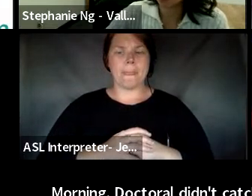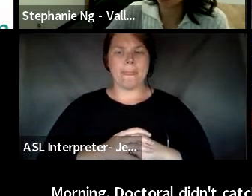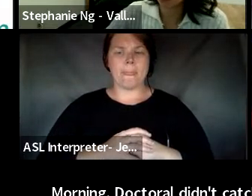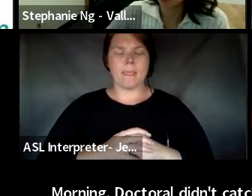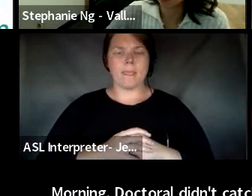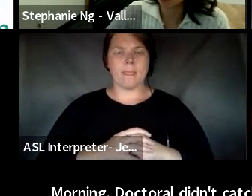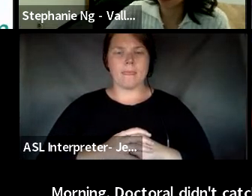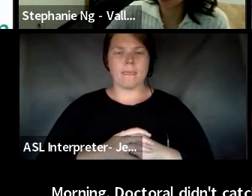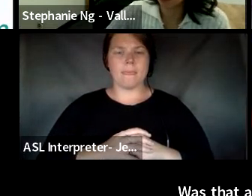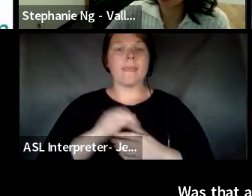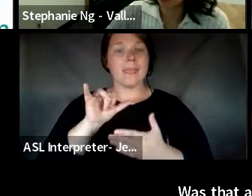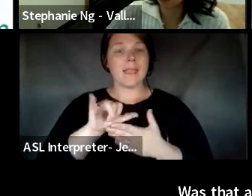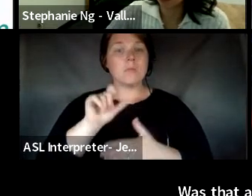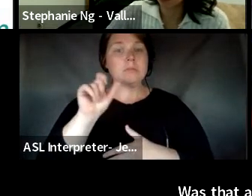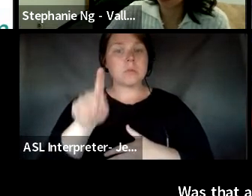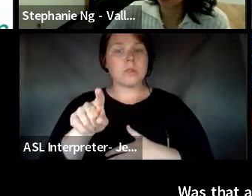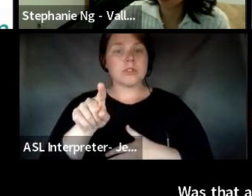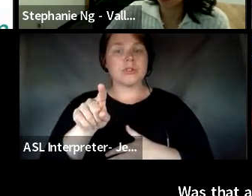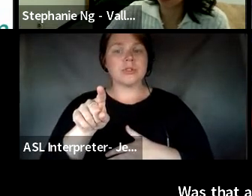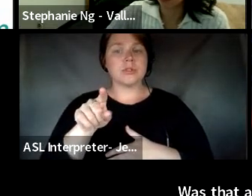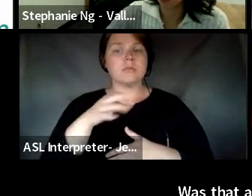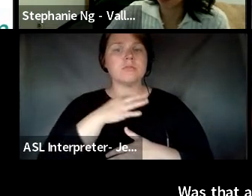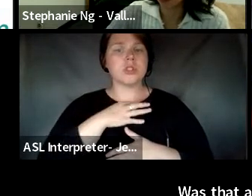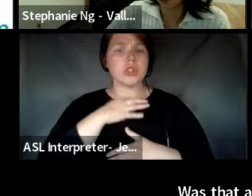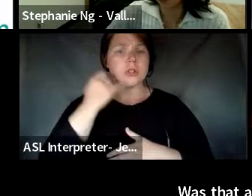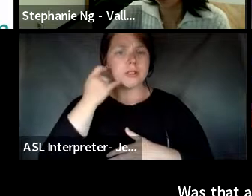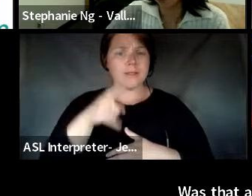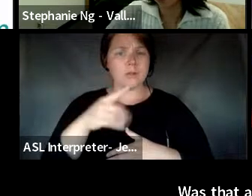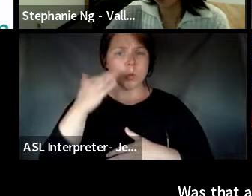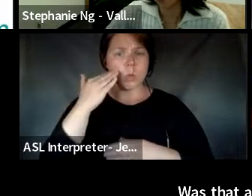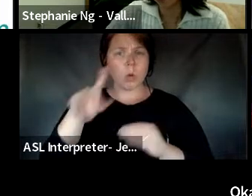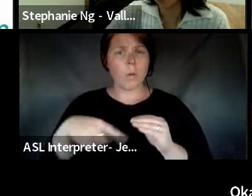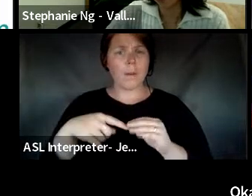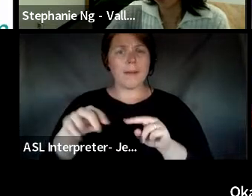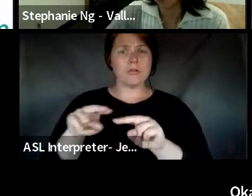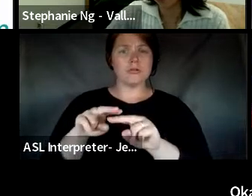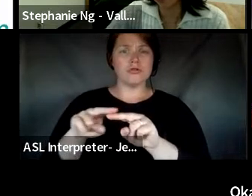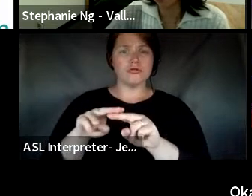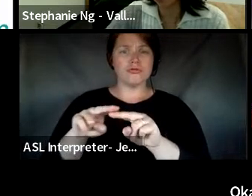Yes, that was the question. Okay. About a train